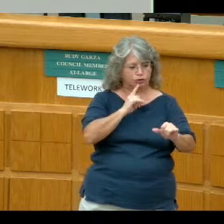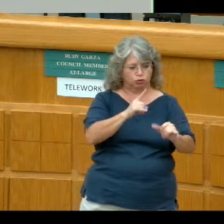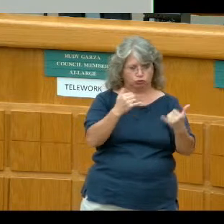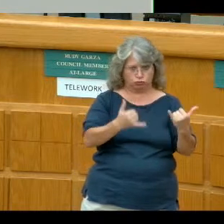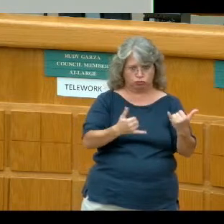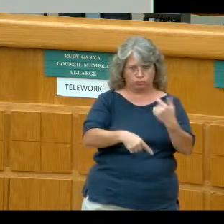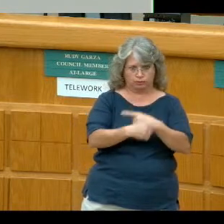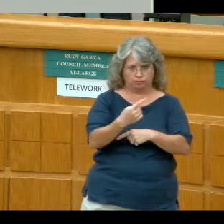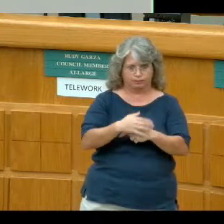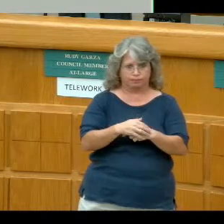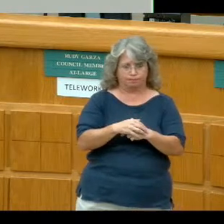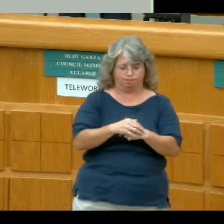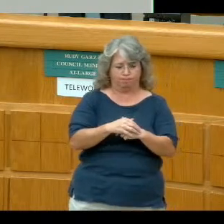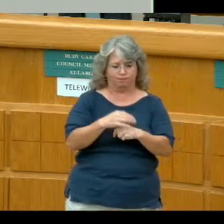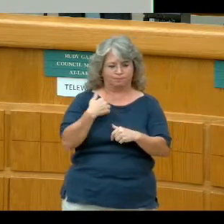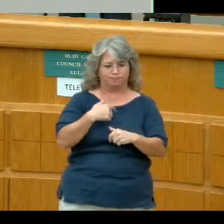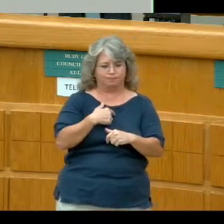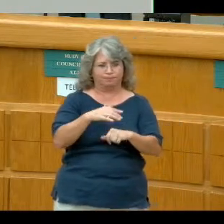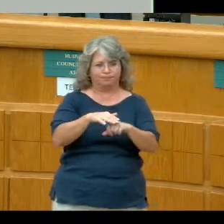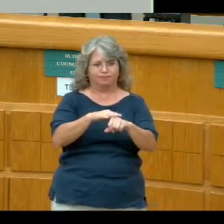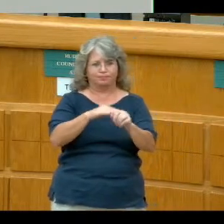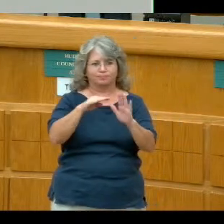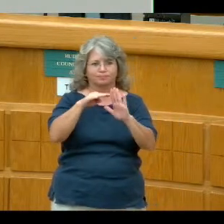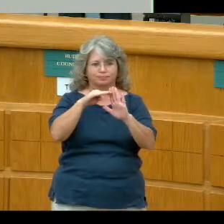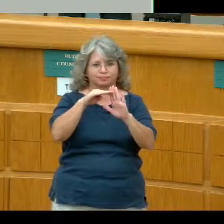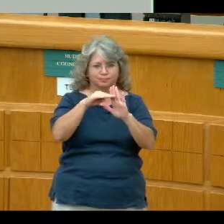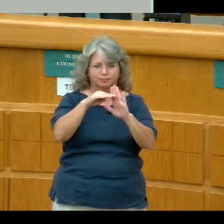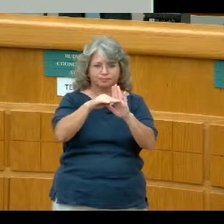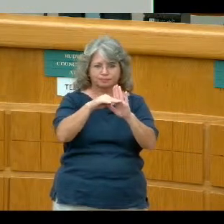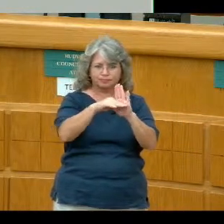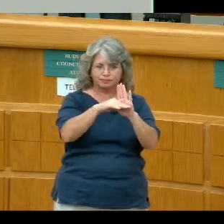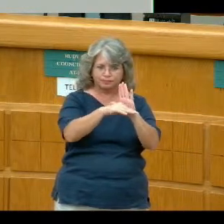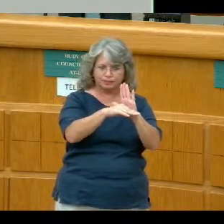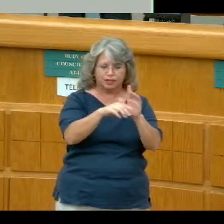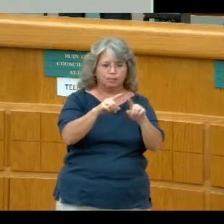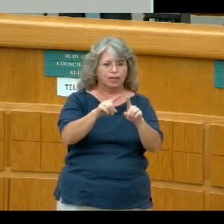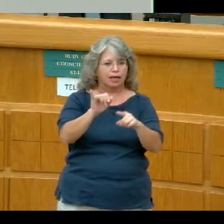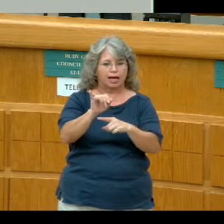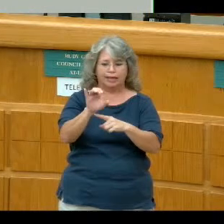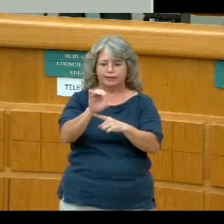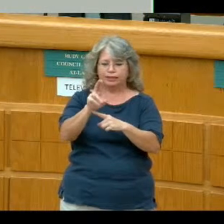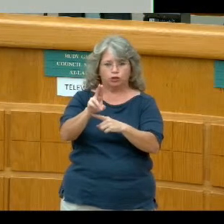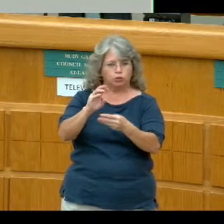for today. We're slowly declining, but the ICU is still stretched.